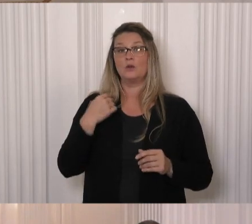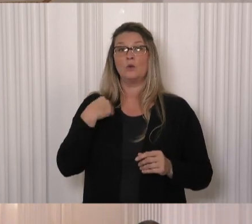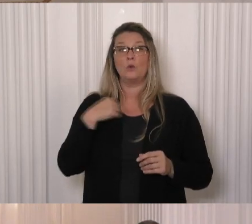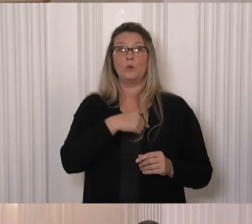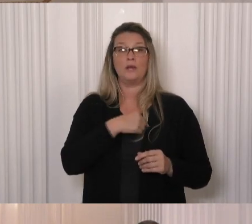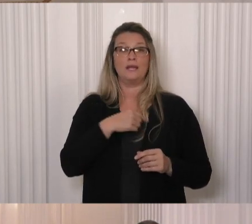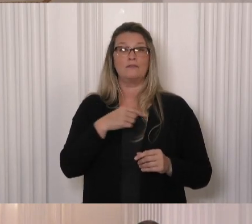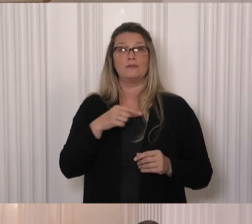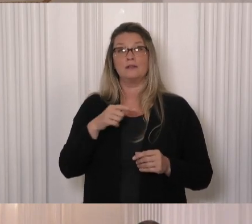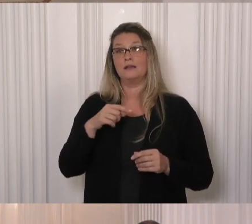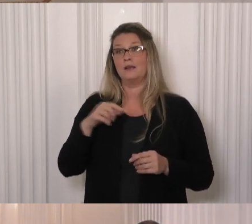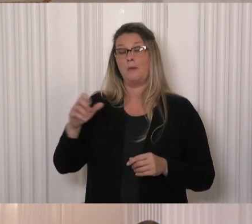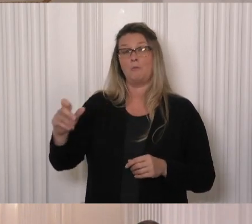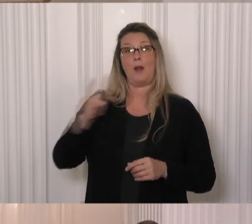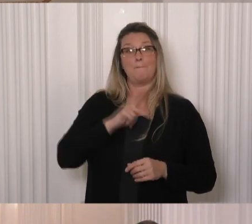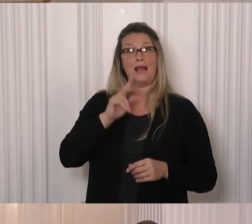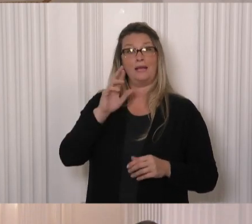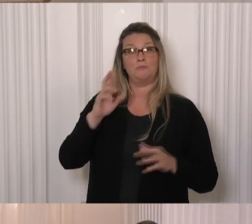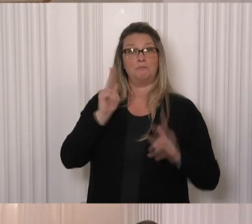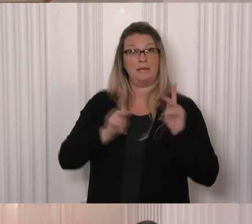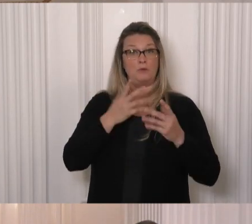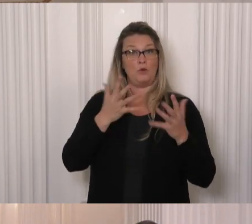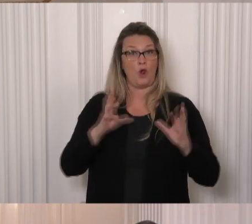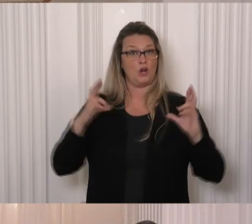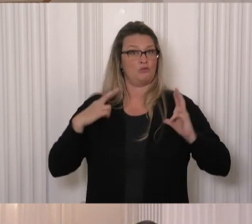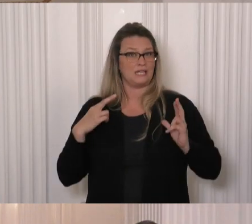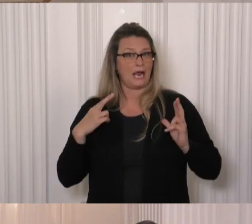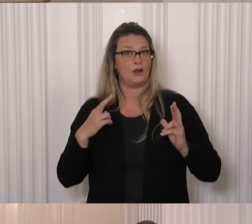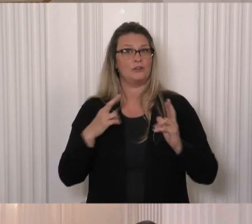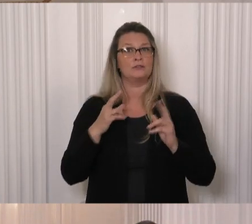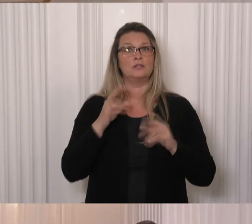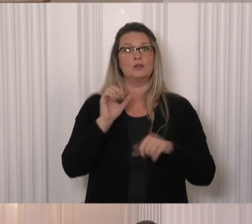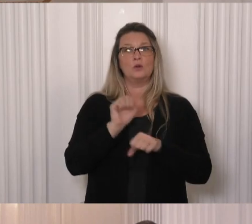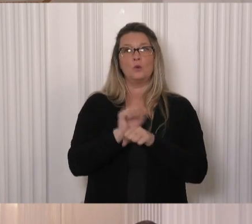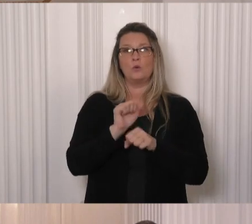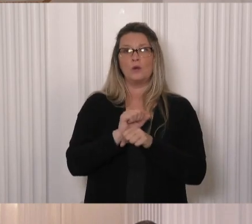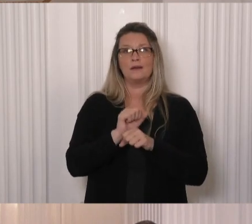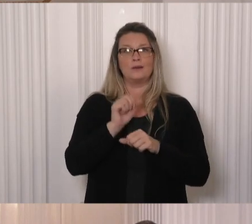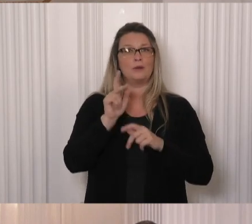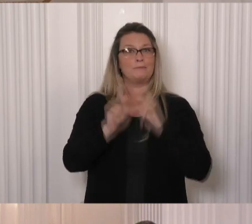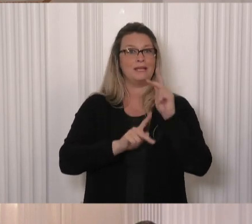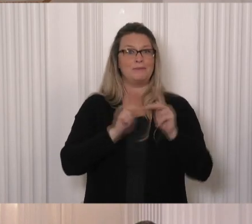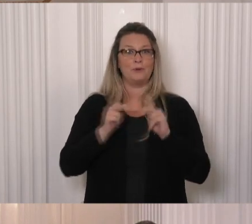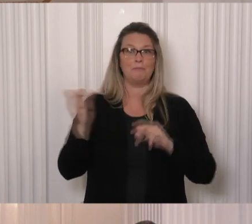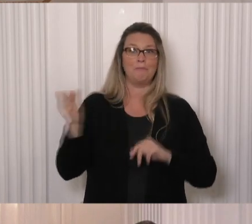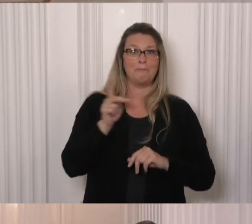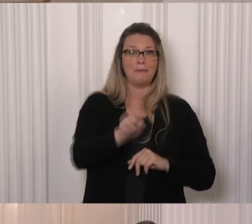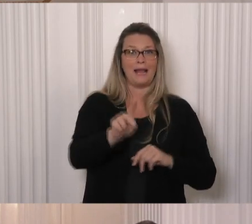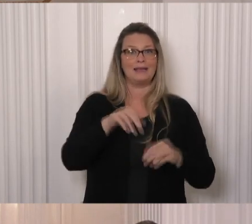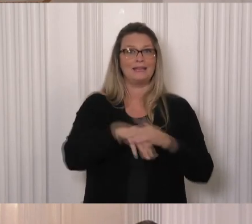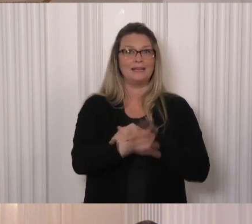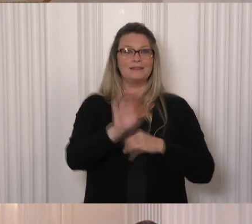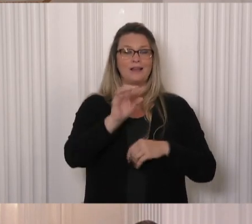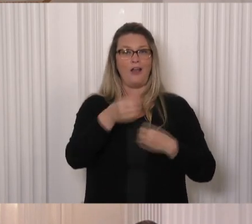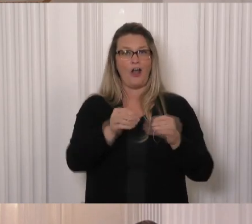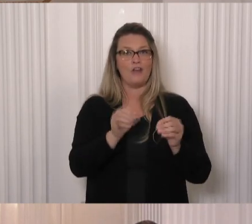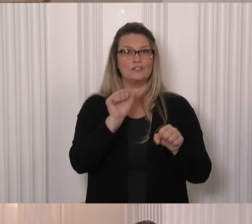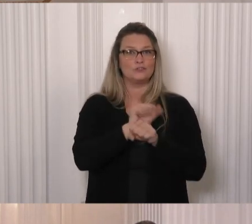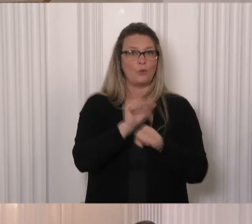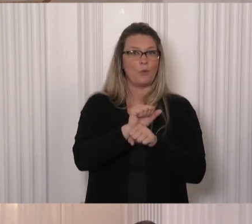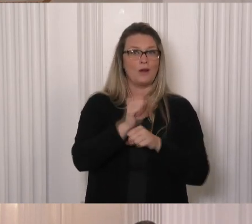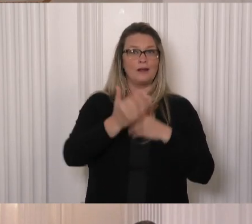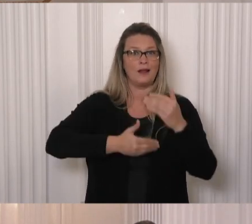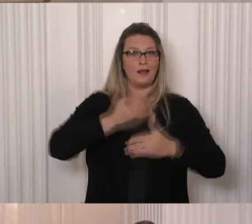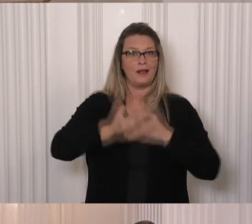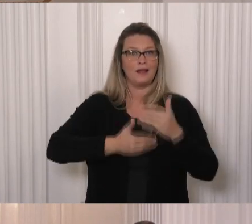they've added temporary workers, and they're working around the clock. They've tried to work with the bank that puts out the cards and encourage them to do so. They've averaged